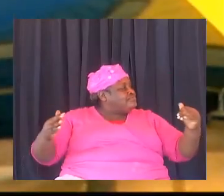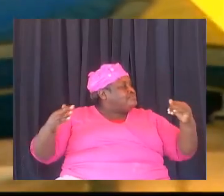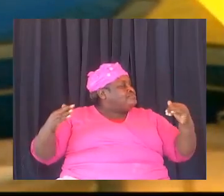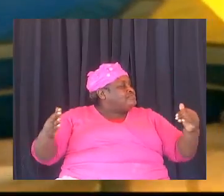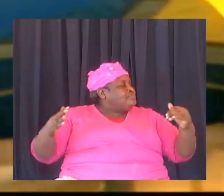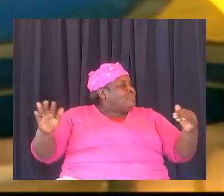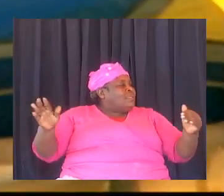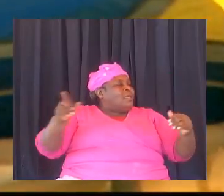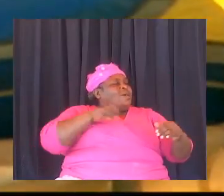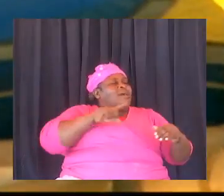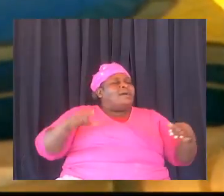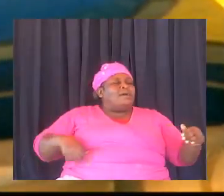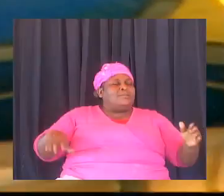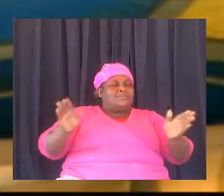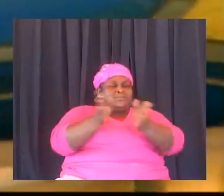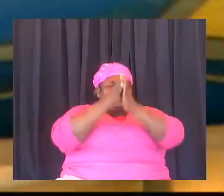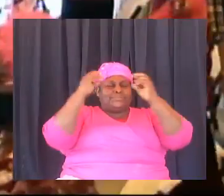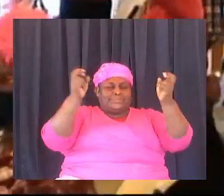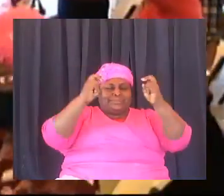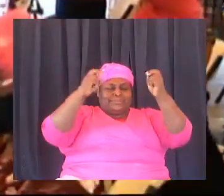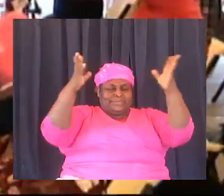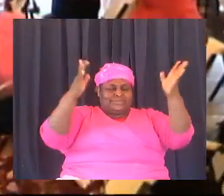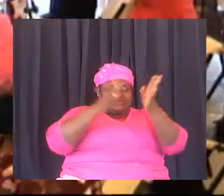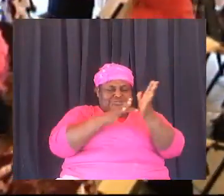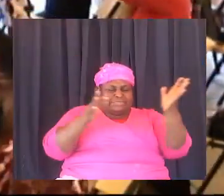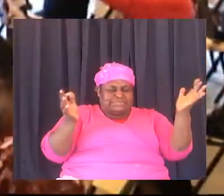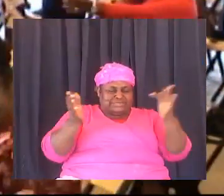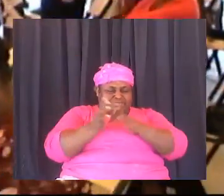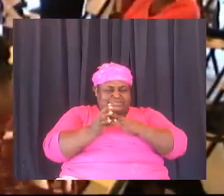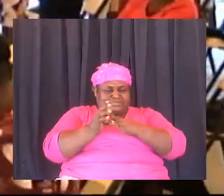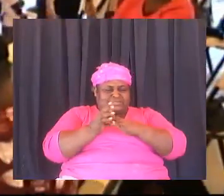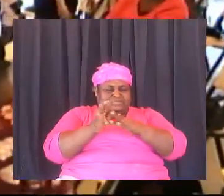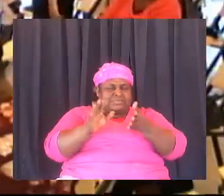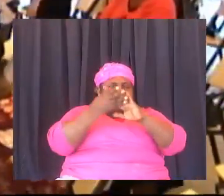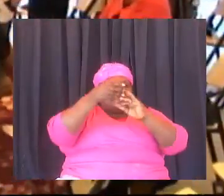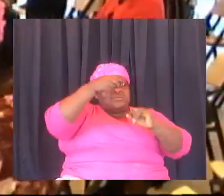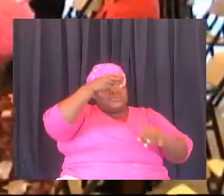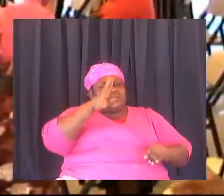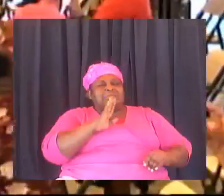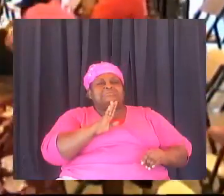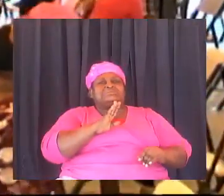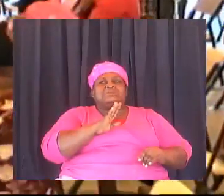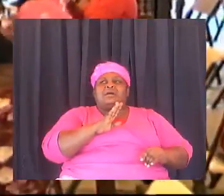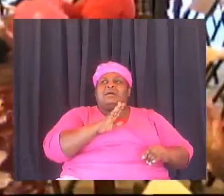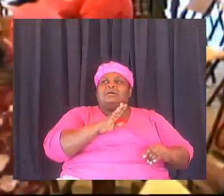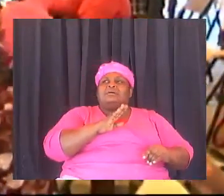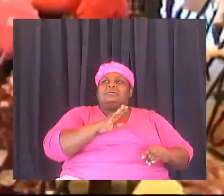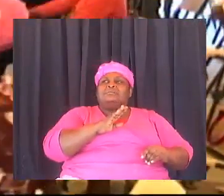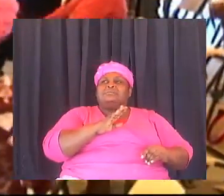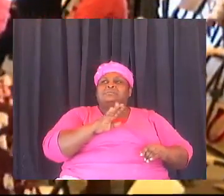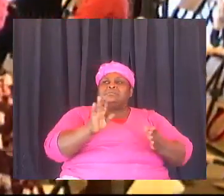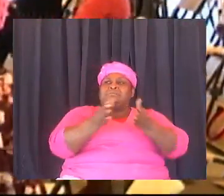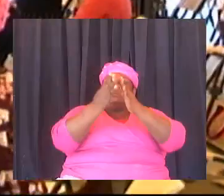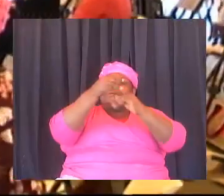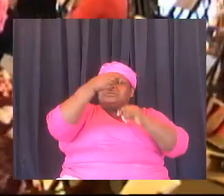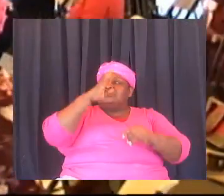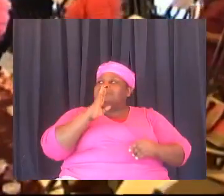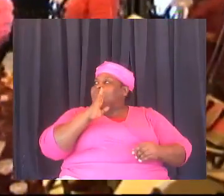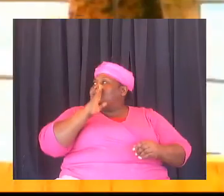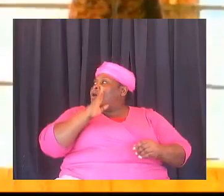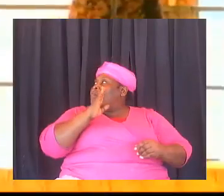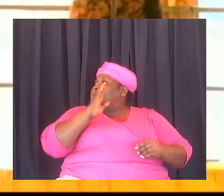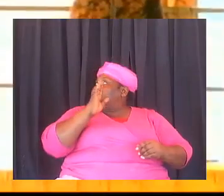ground. Praise the Lord, everybody. Praise the Lord, everybody. Praise the Lord one